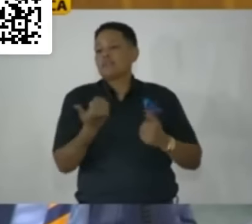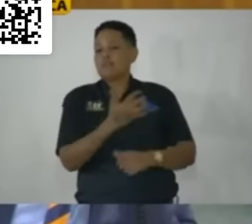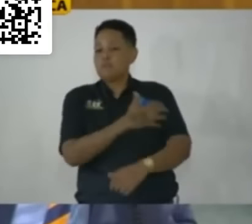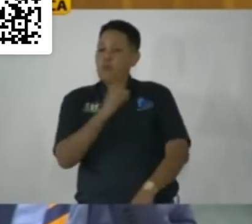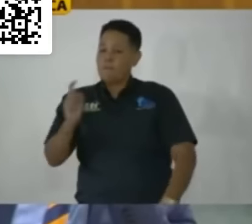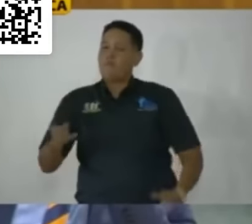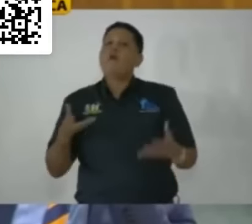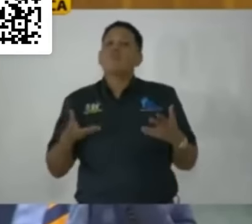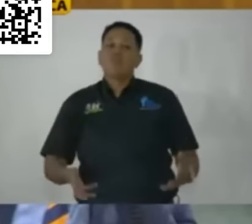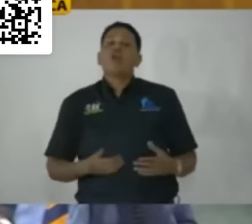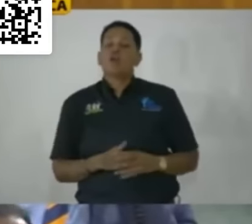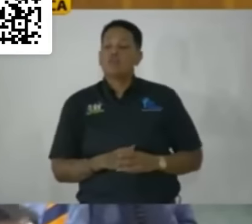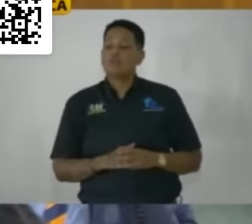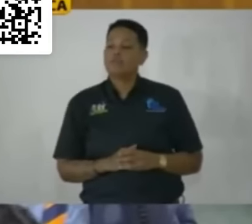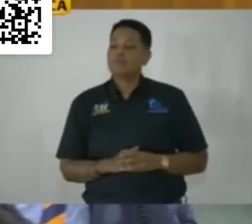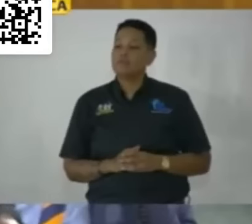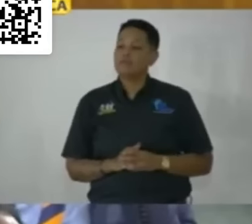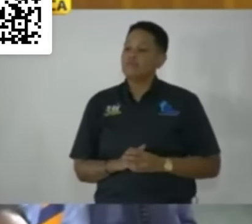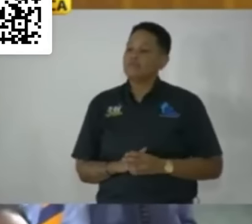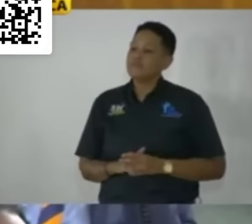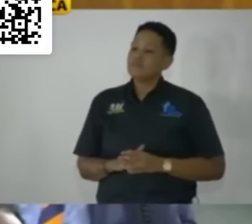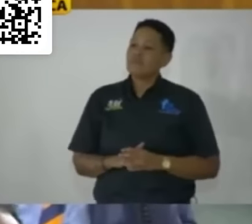power. This